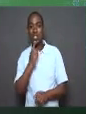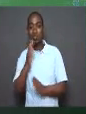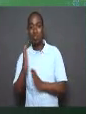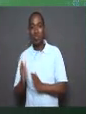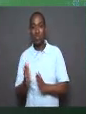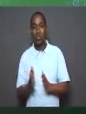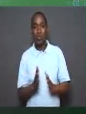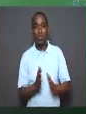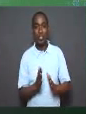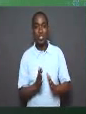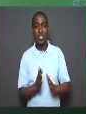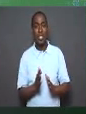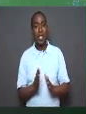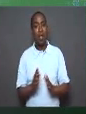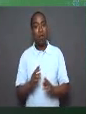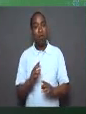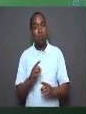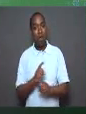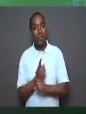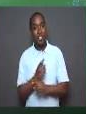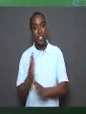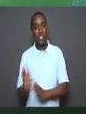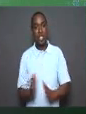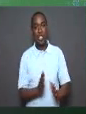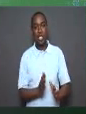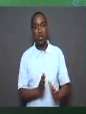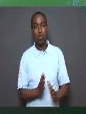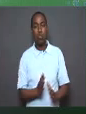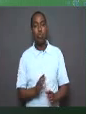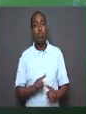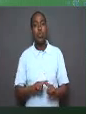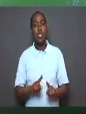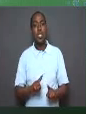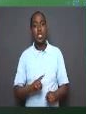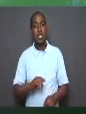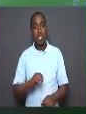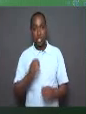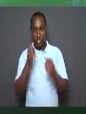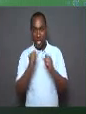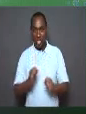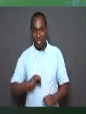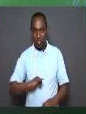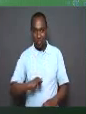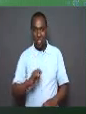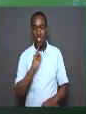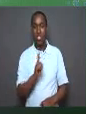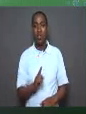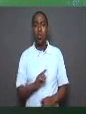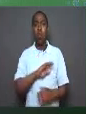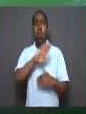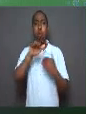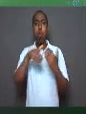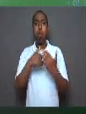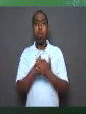a variety of functions, but they are similar in structure. All